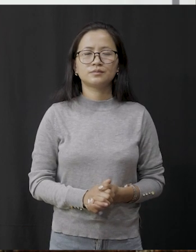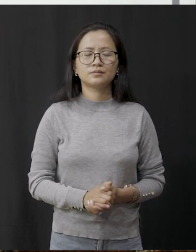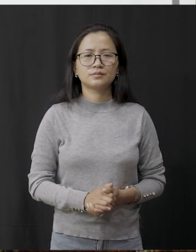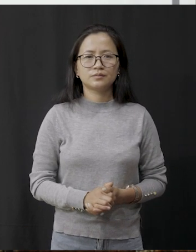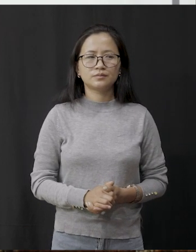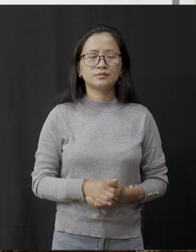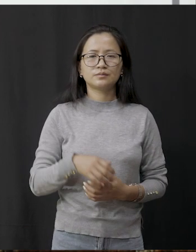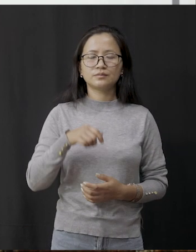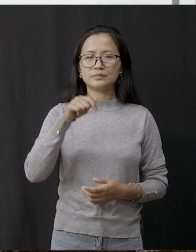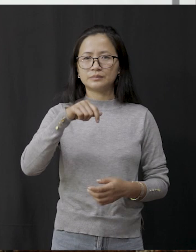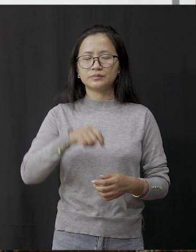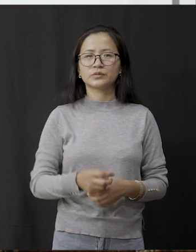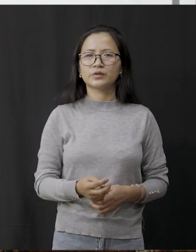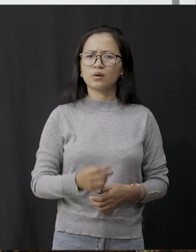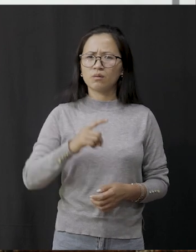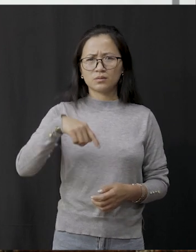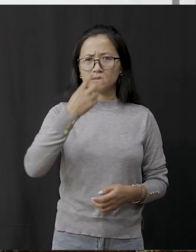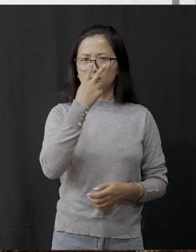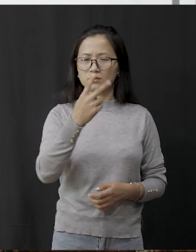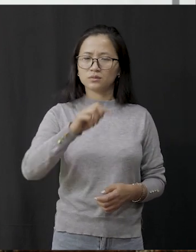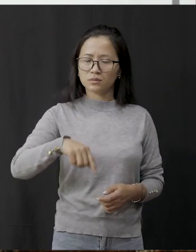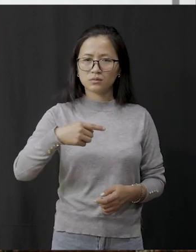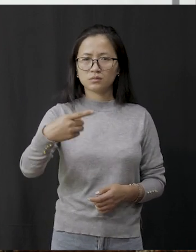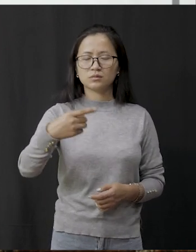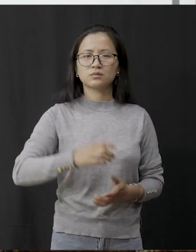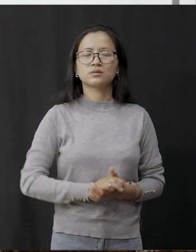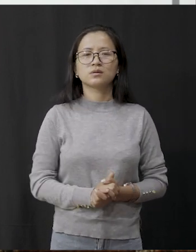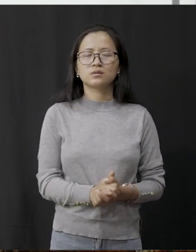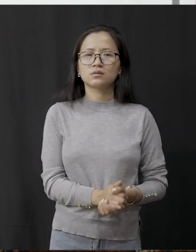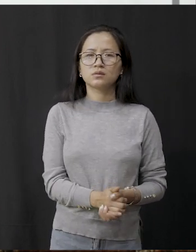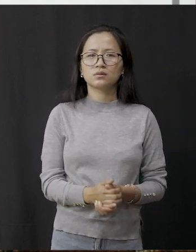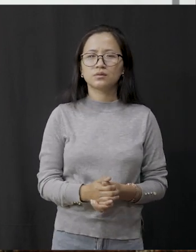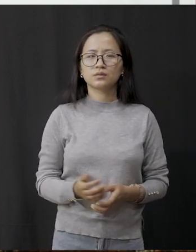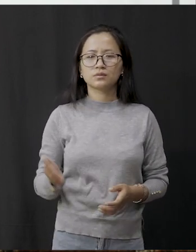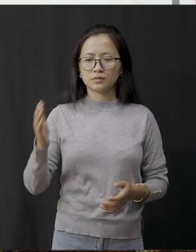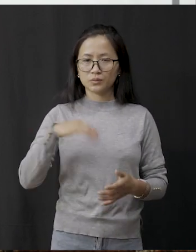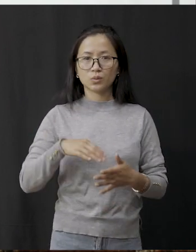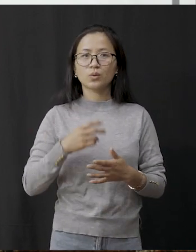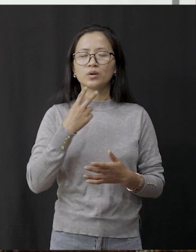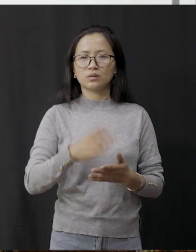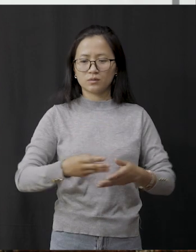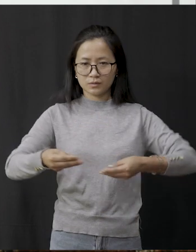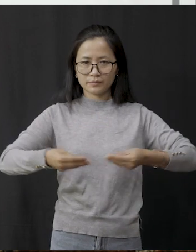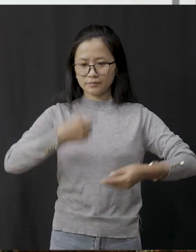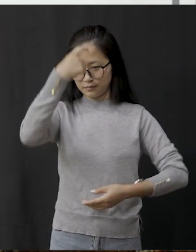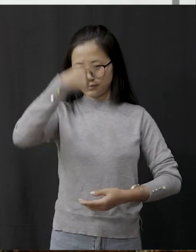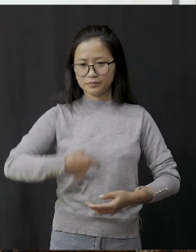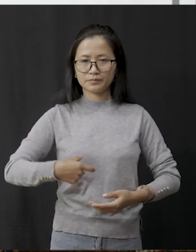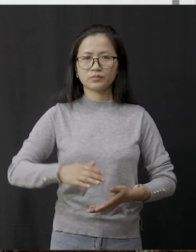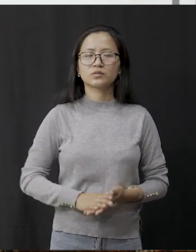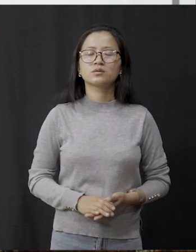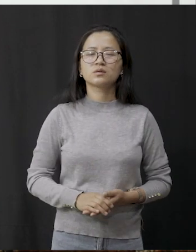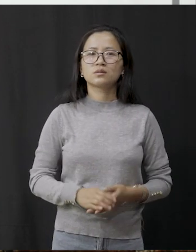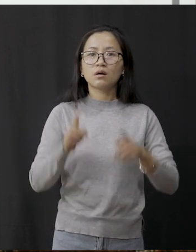Now, this is very common. This type of occupation we call shopkeeper. And a